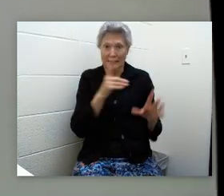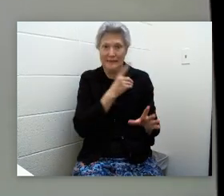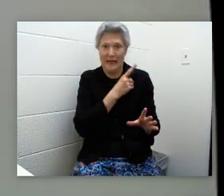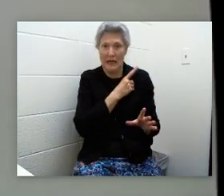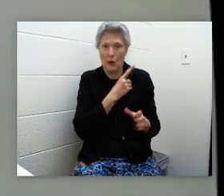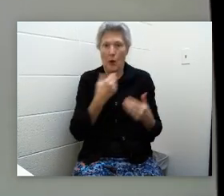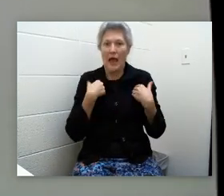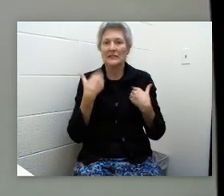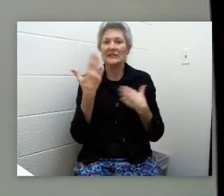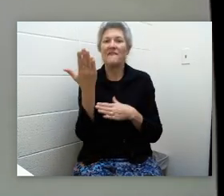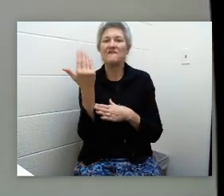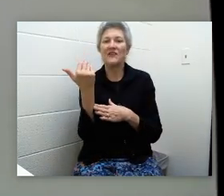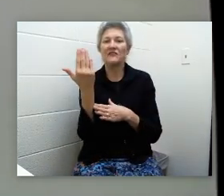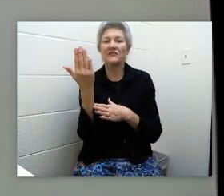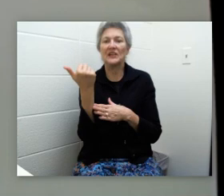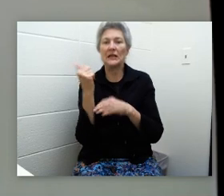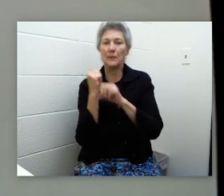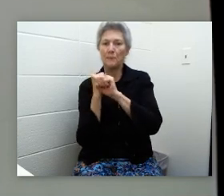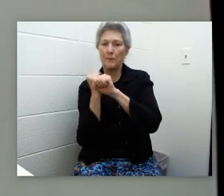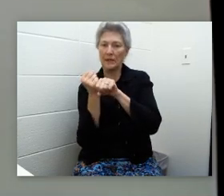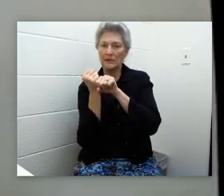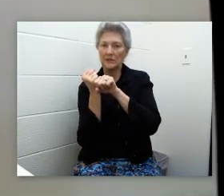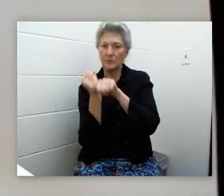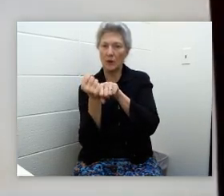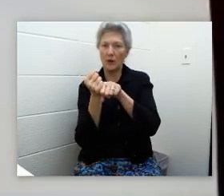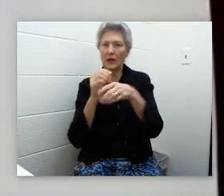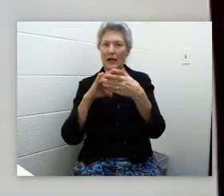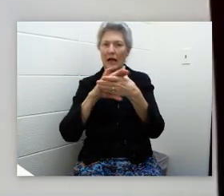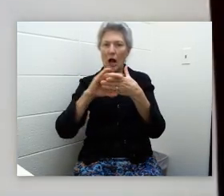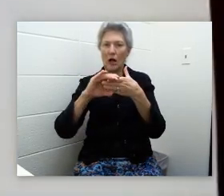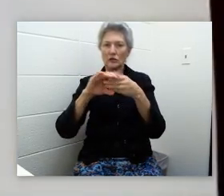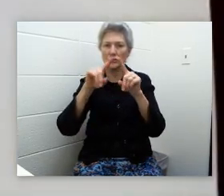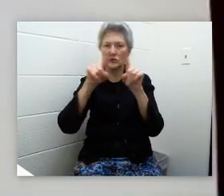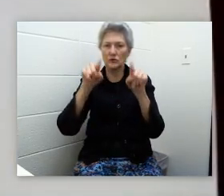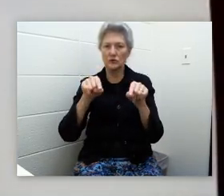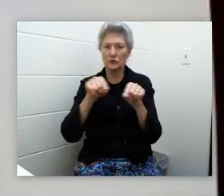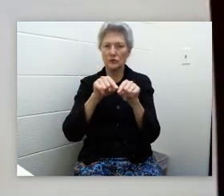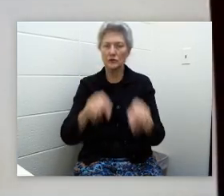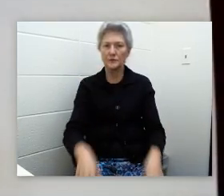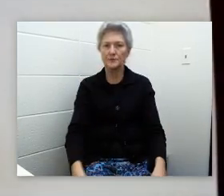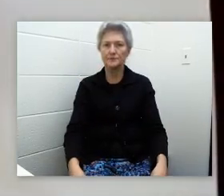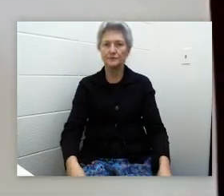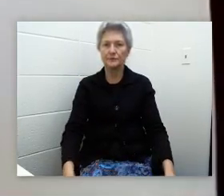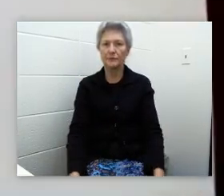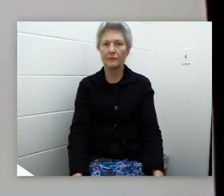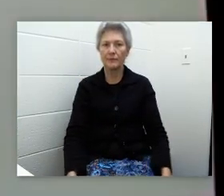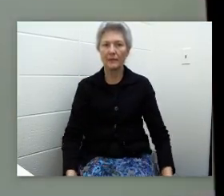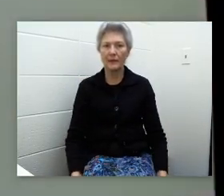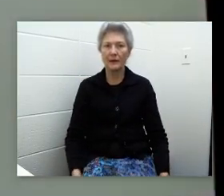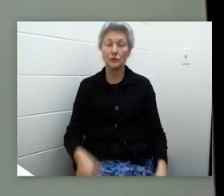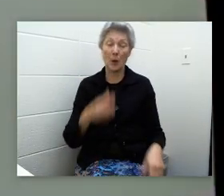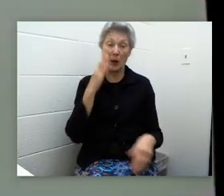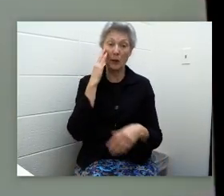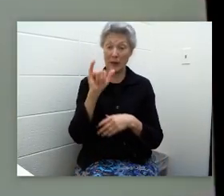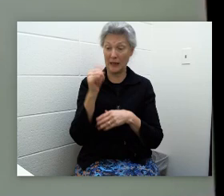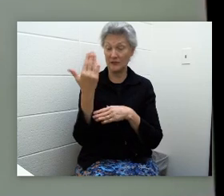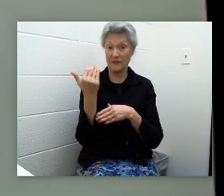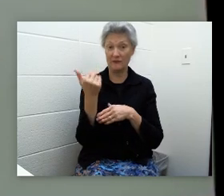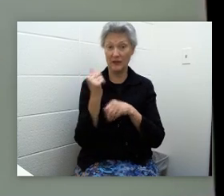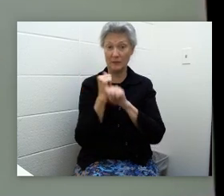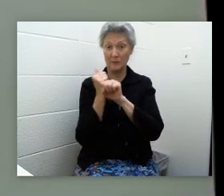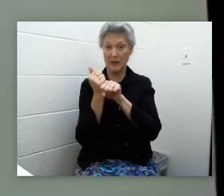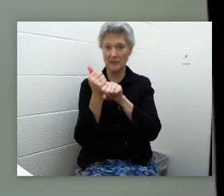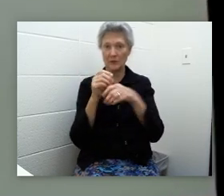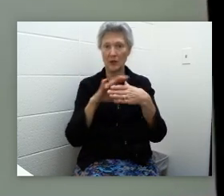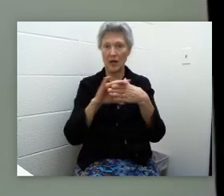has 15 baseball cards. So I know Diego has 15 baseball cards. And he's going to